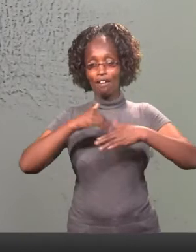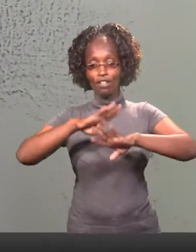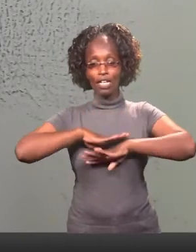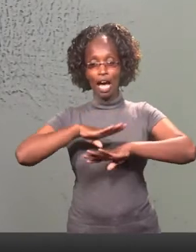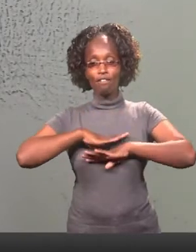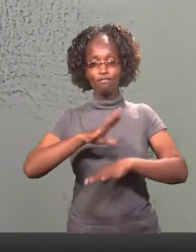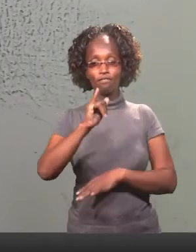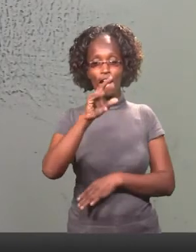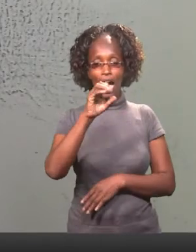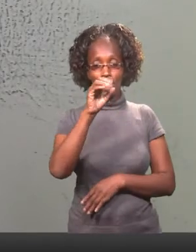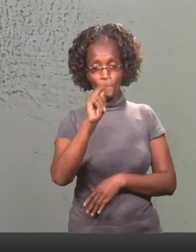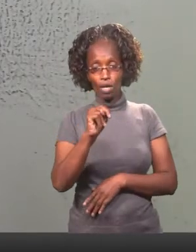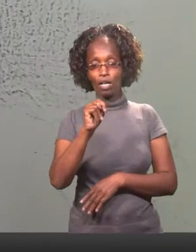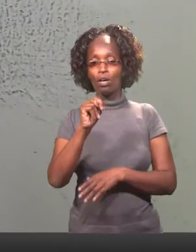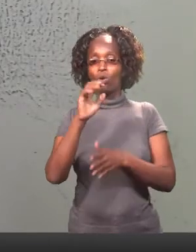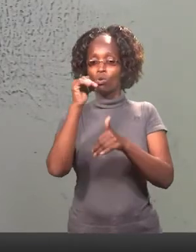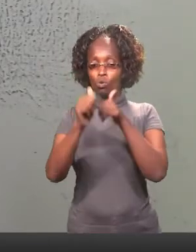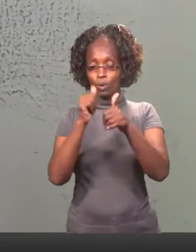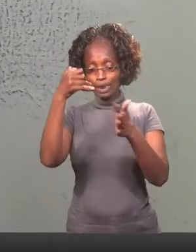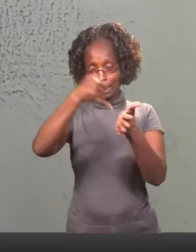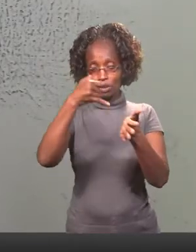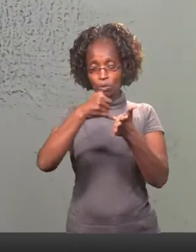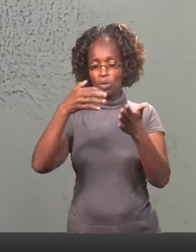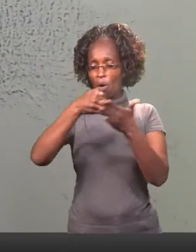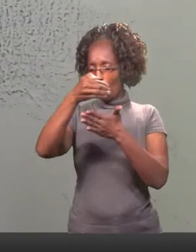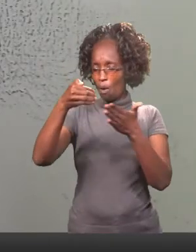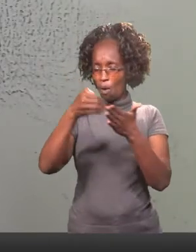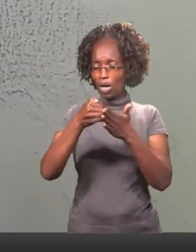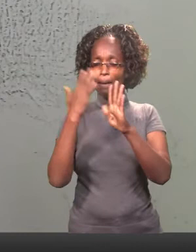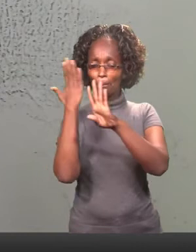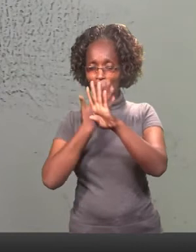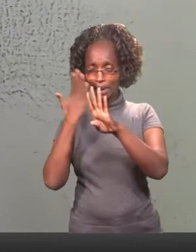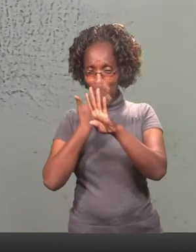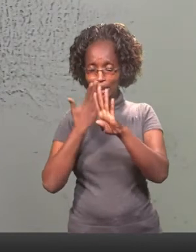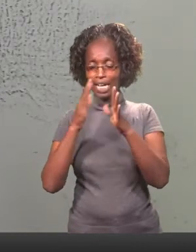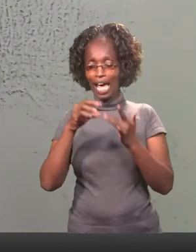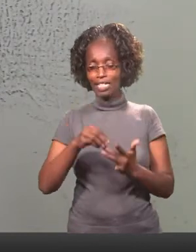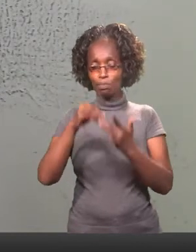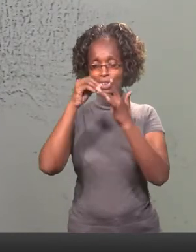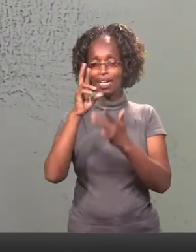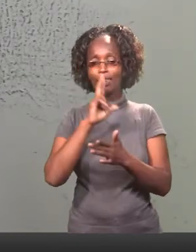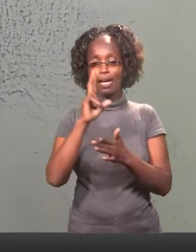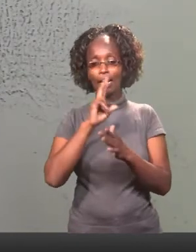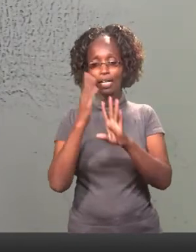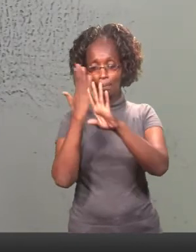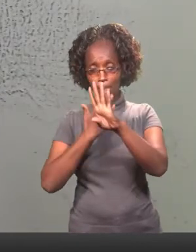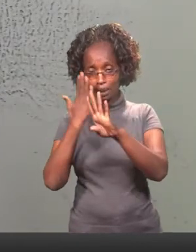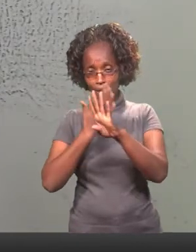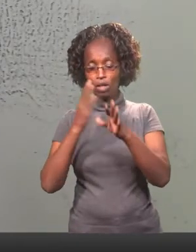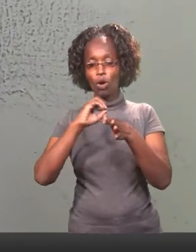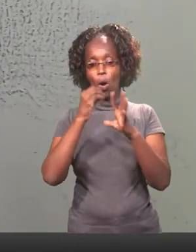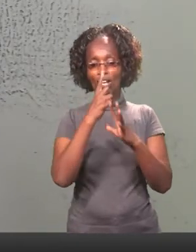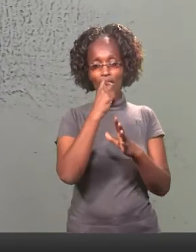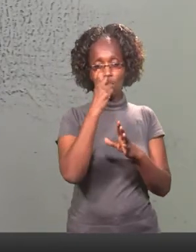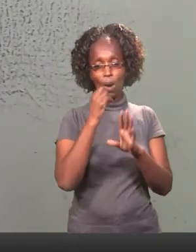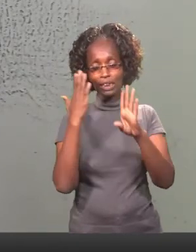in green leafy vegetables. All types of meat, especially the red meats, can also be found in some